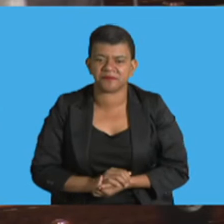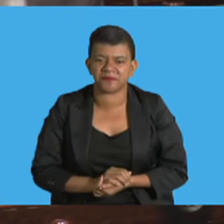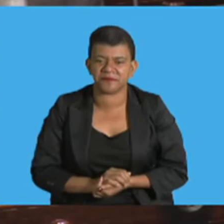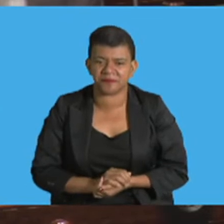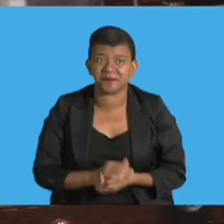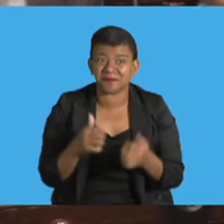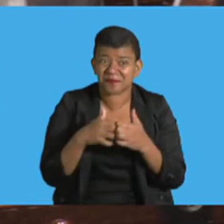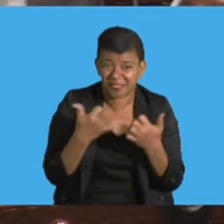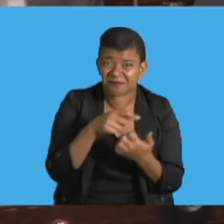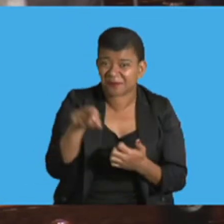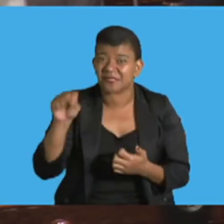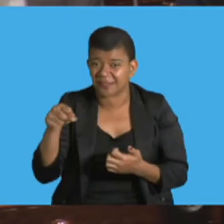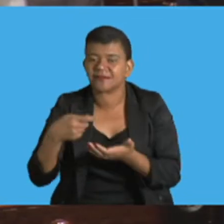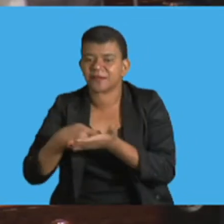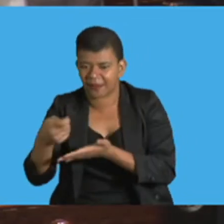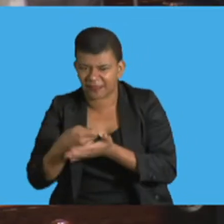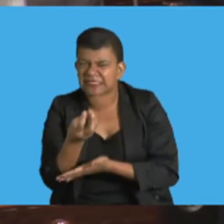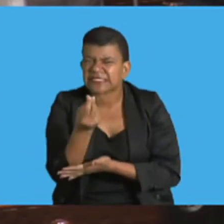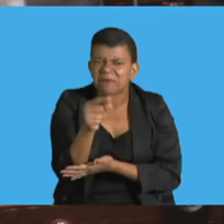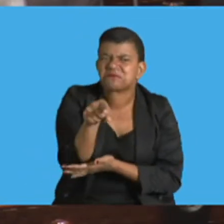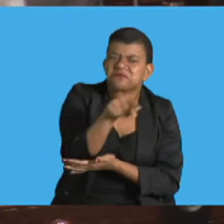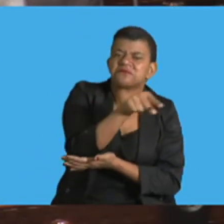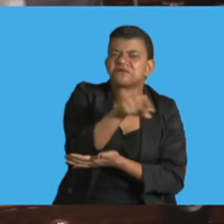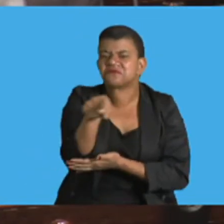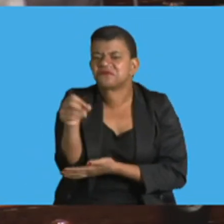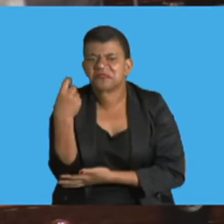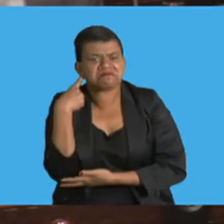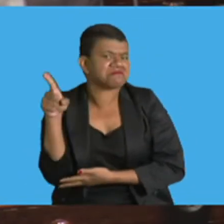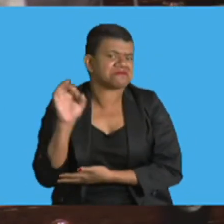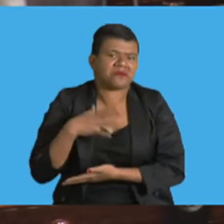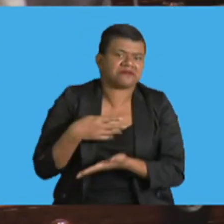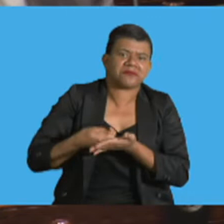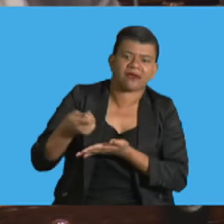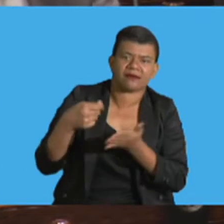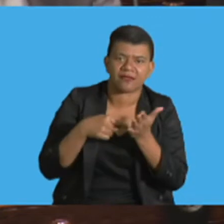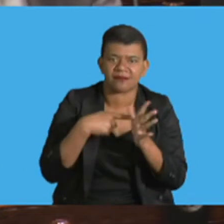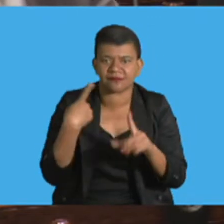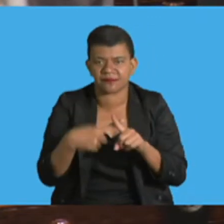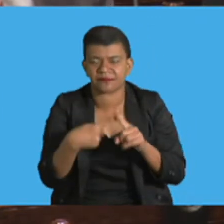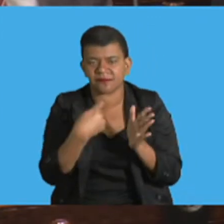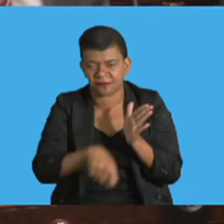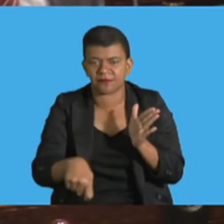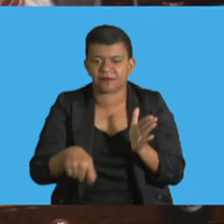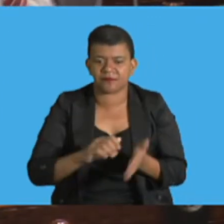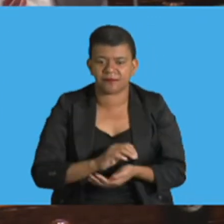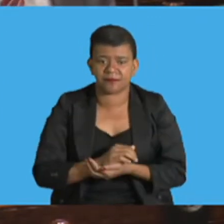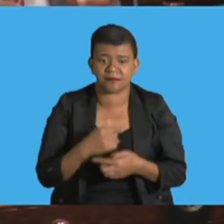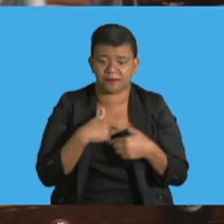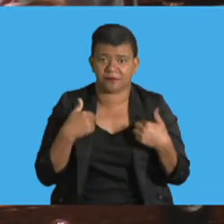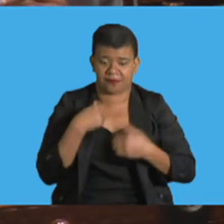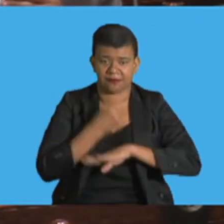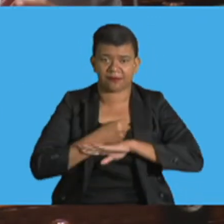said, and Honourable Prasad is perhaps not necessarily being forthright with this, we have said for a number of years now, Mr. Speaker,